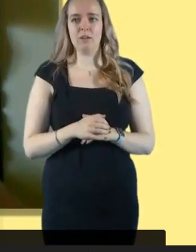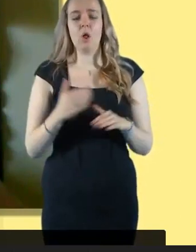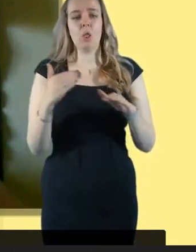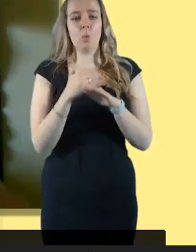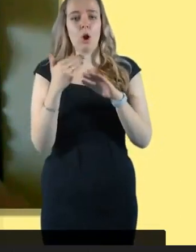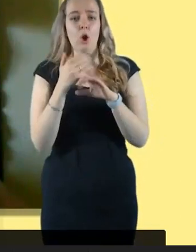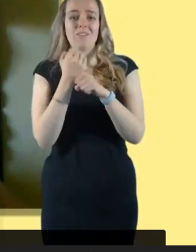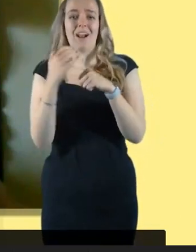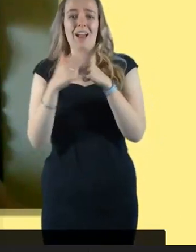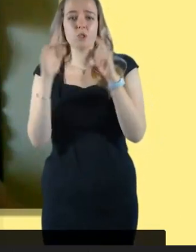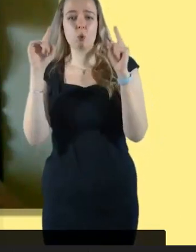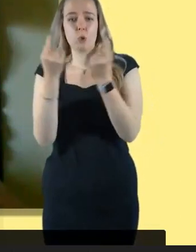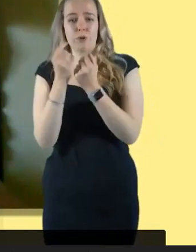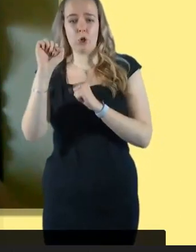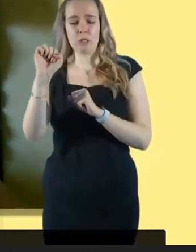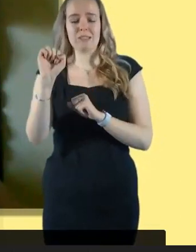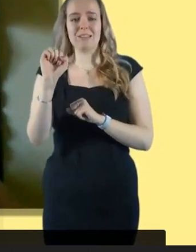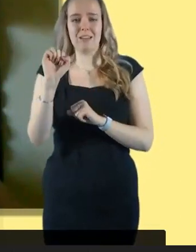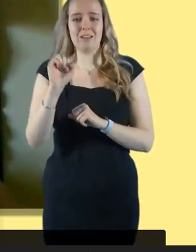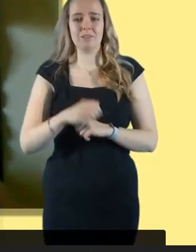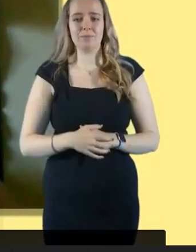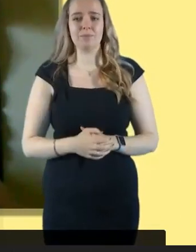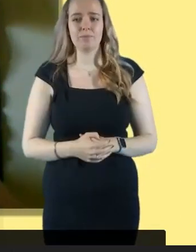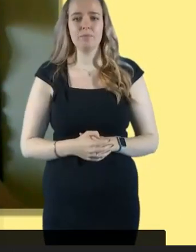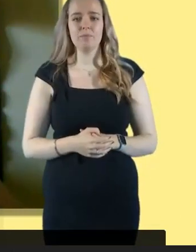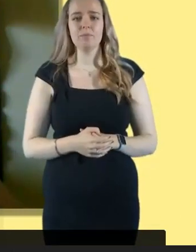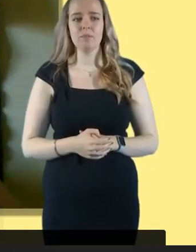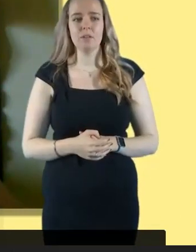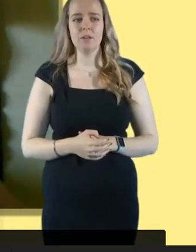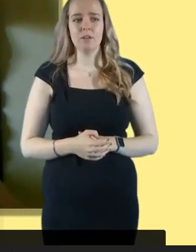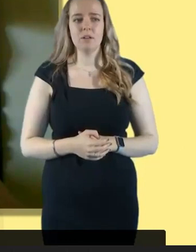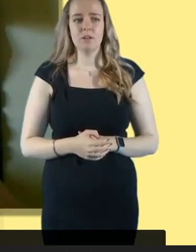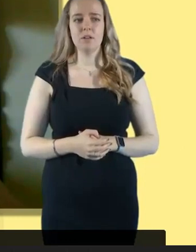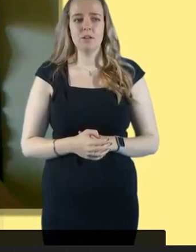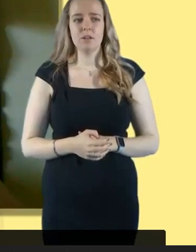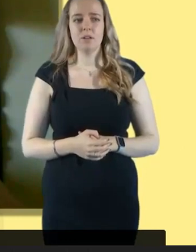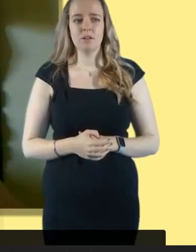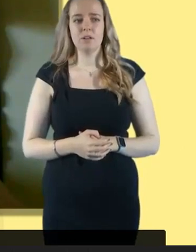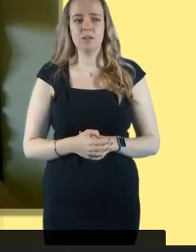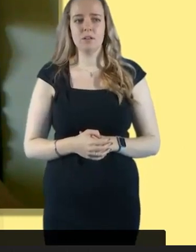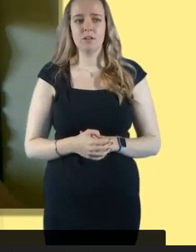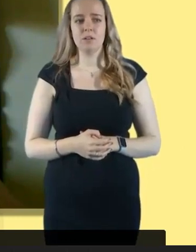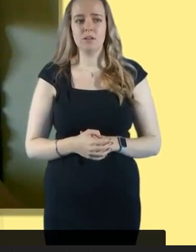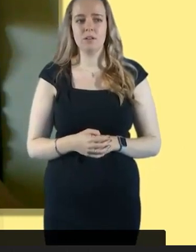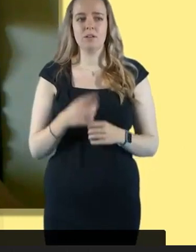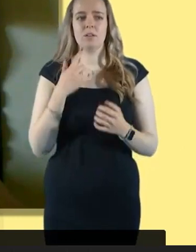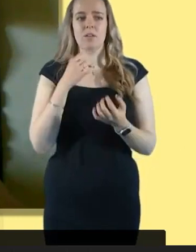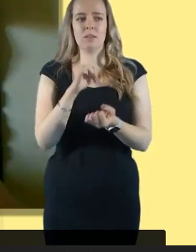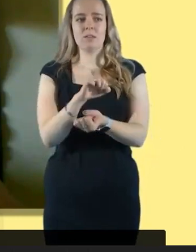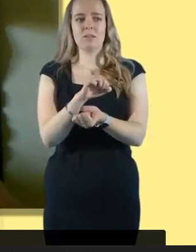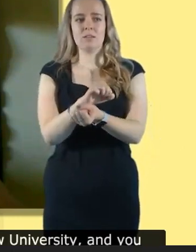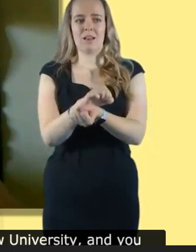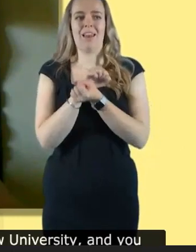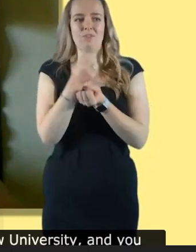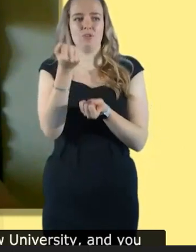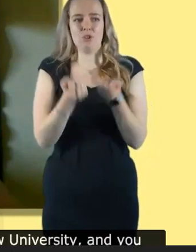and reparative justice, which is mentioned. And you'll know that just this week, Glasgow University got awarded